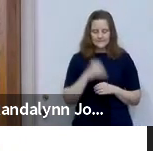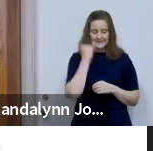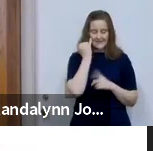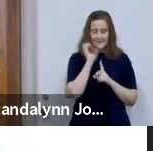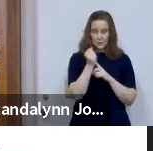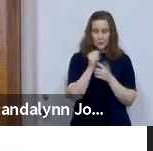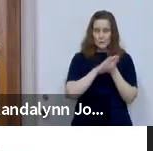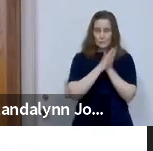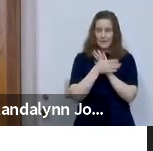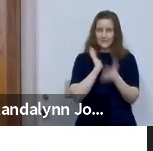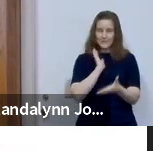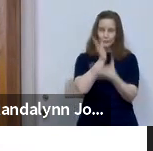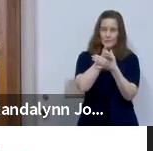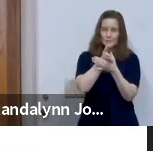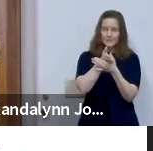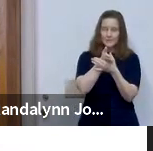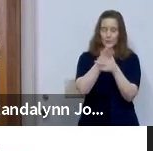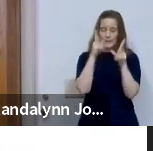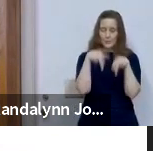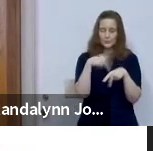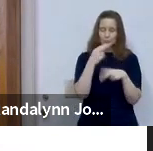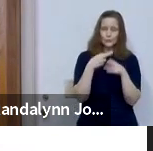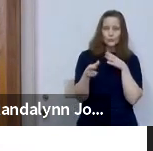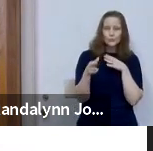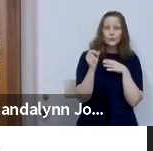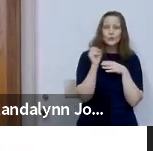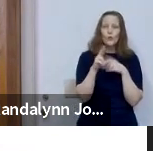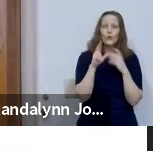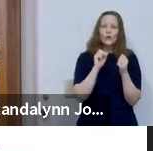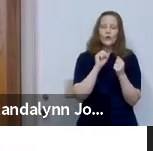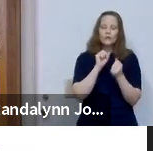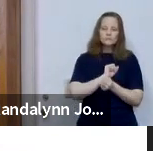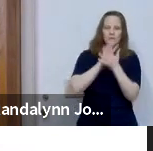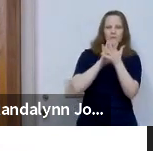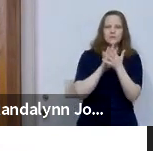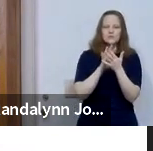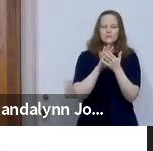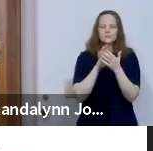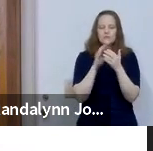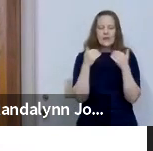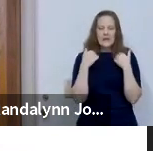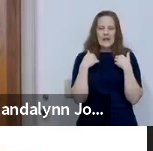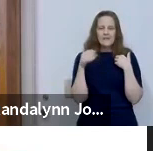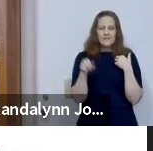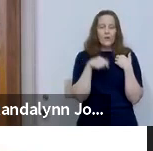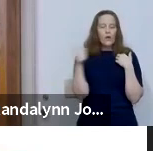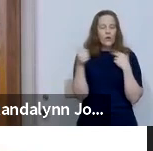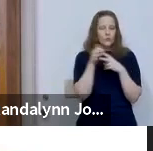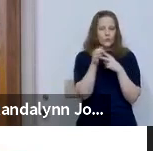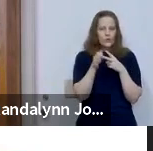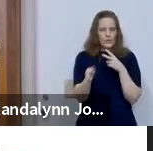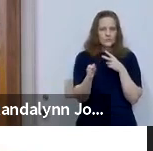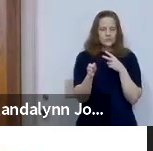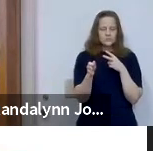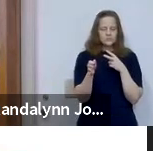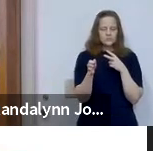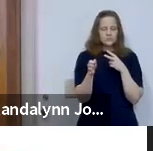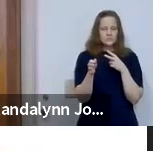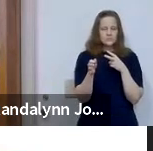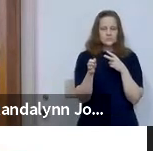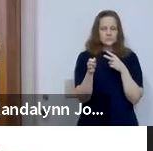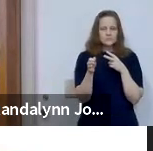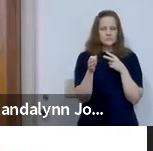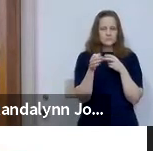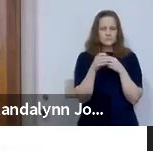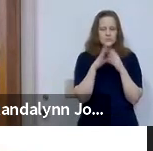becomes disruptive or the individual's rude or confrontational, there of course there's other options out there and resources such